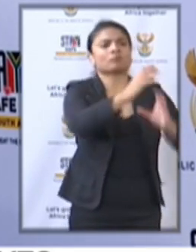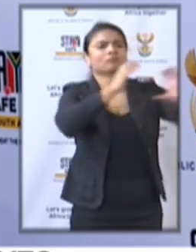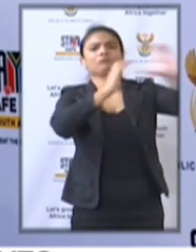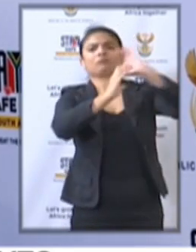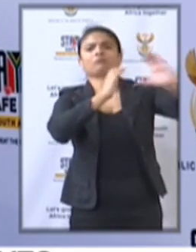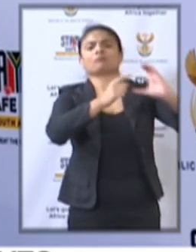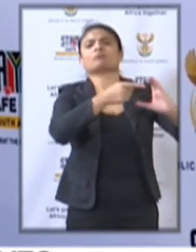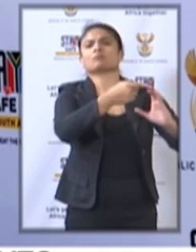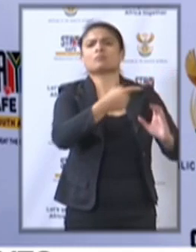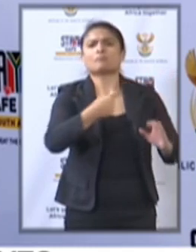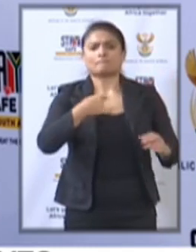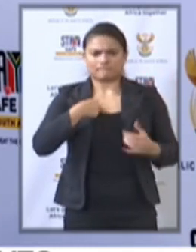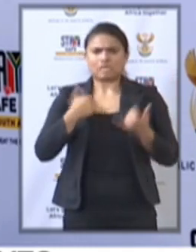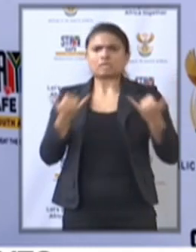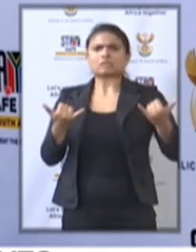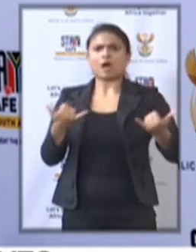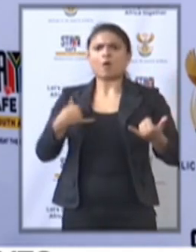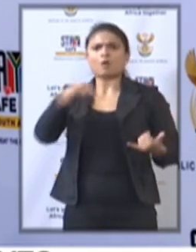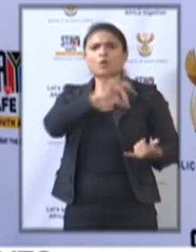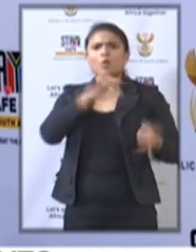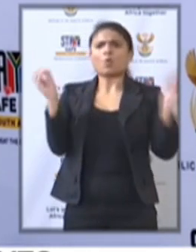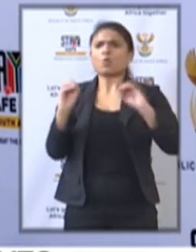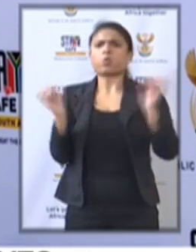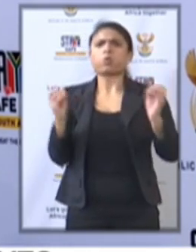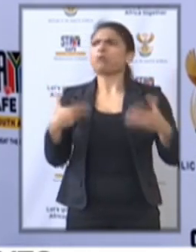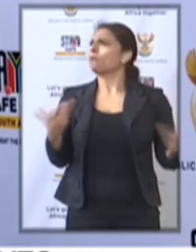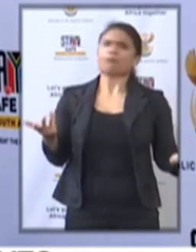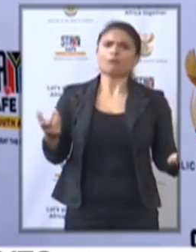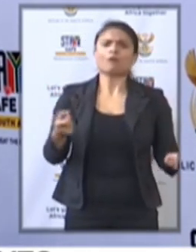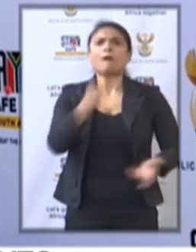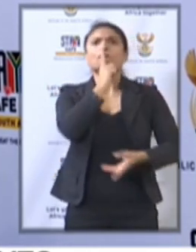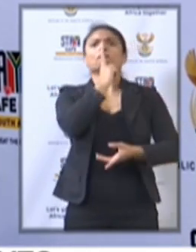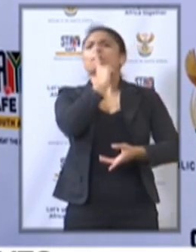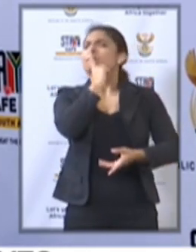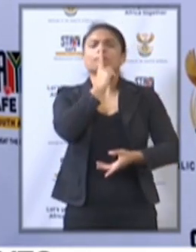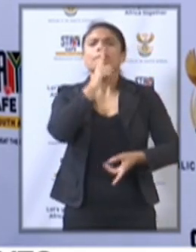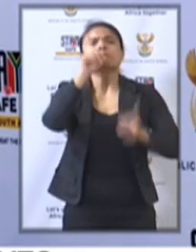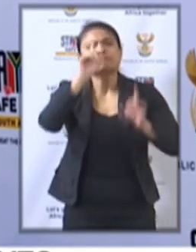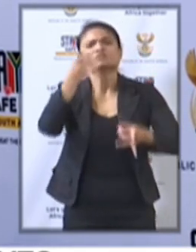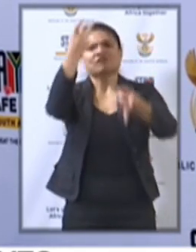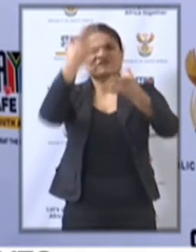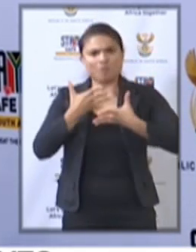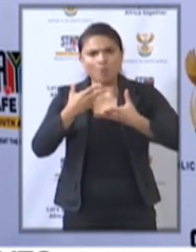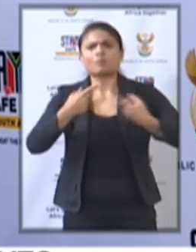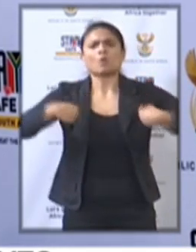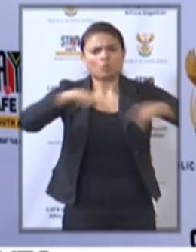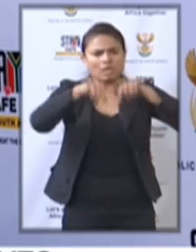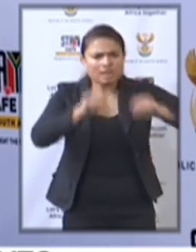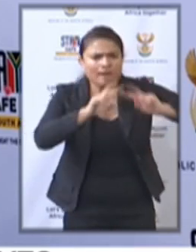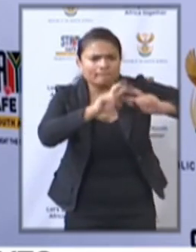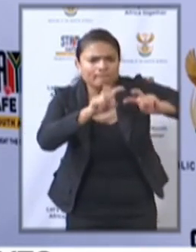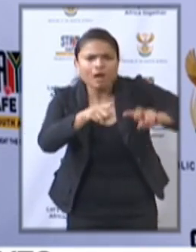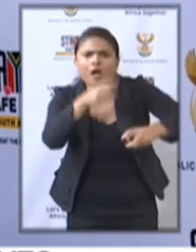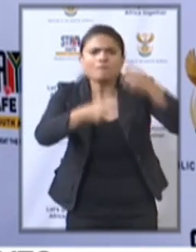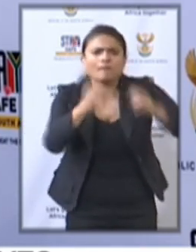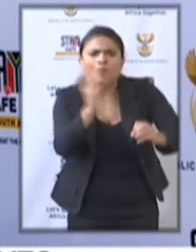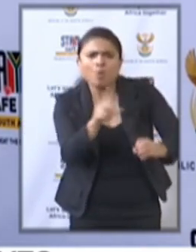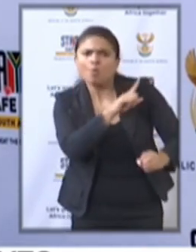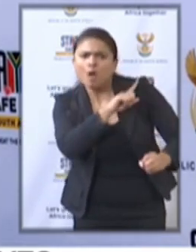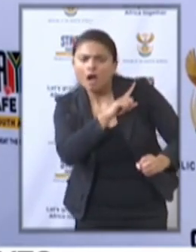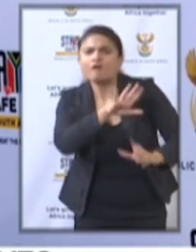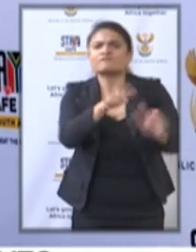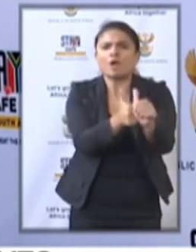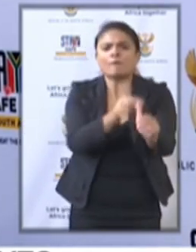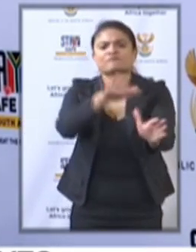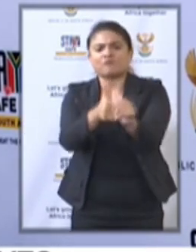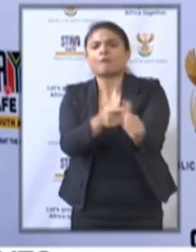information to us so that we exactly follow where the problem is. Because we don't want to